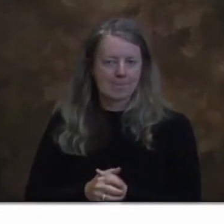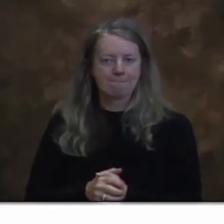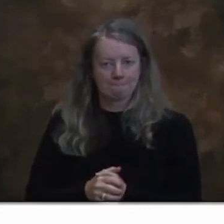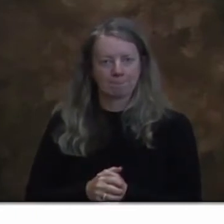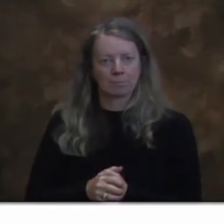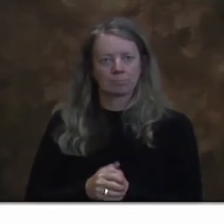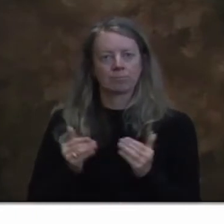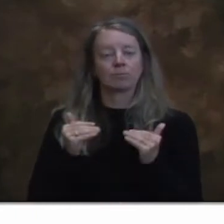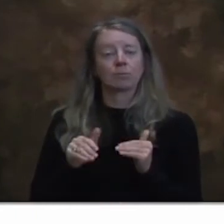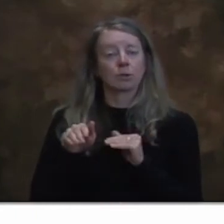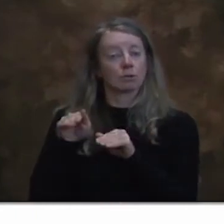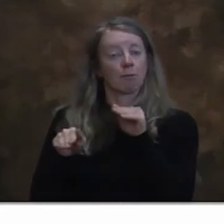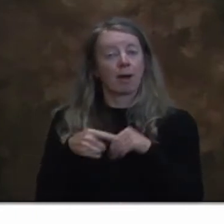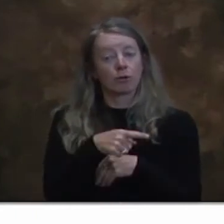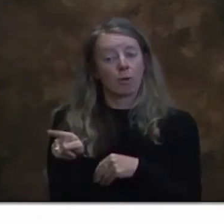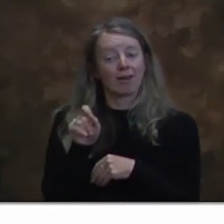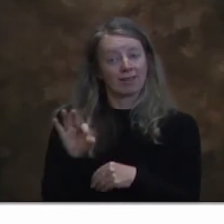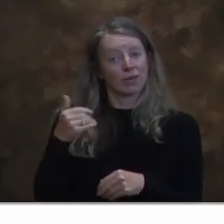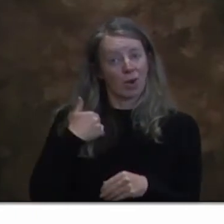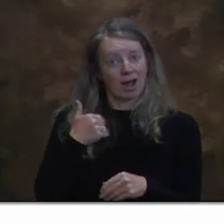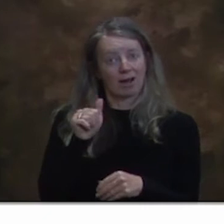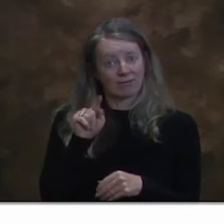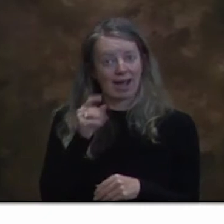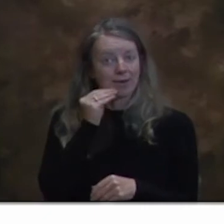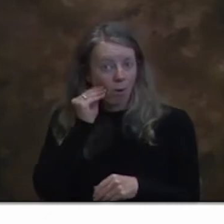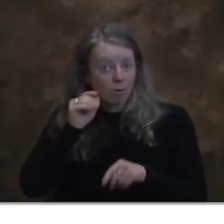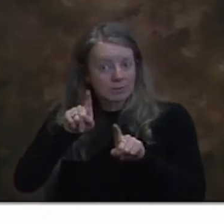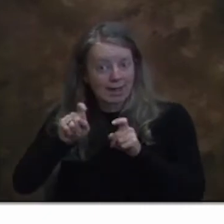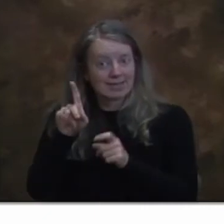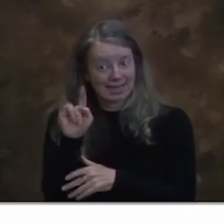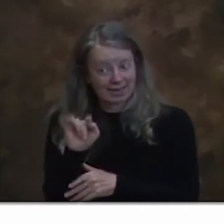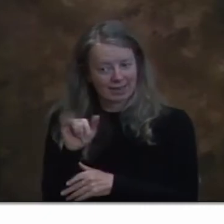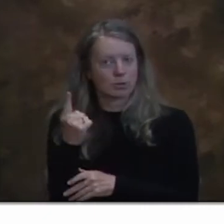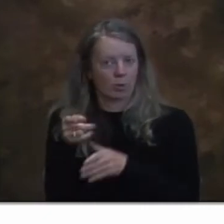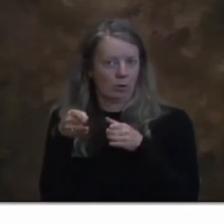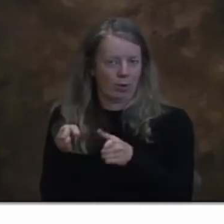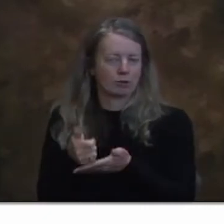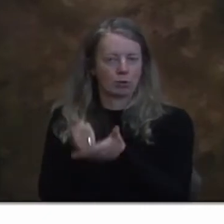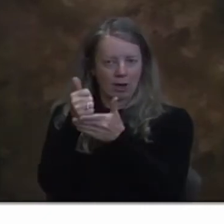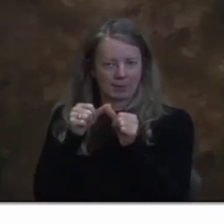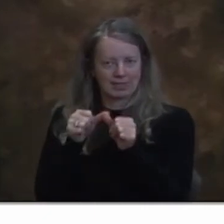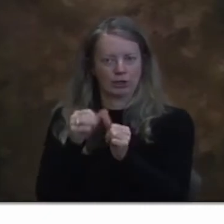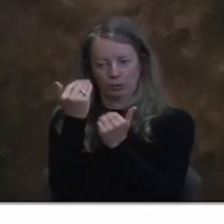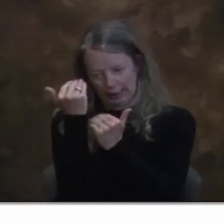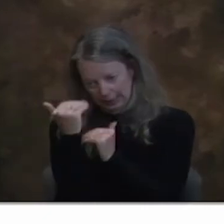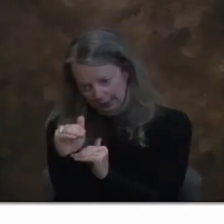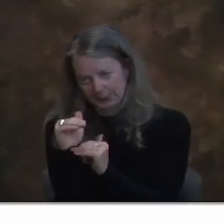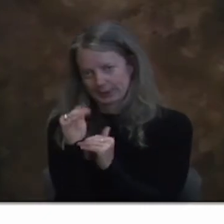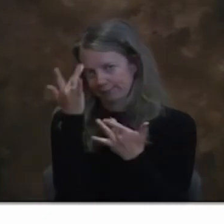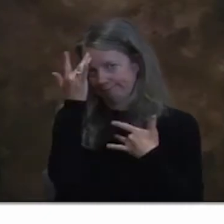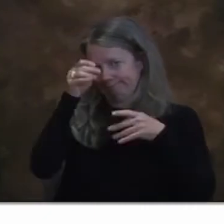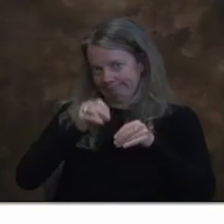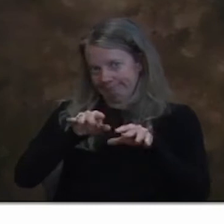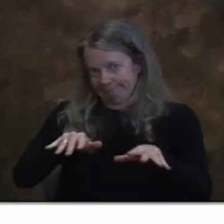And just a reminder for folks that having an at-home test kit is one way to help continue to limit the spread of a virus to